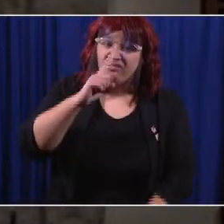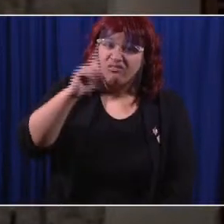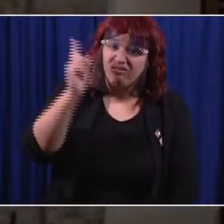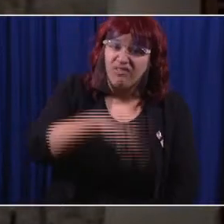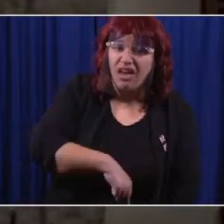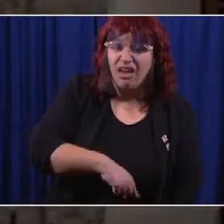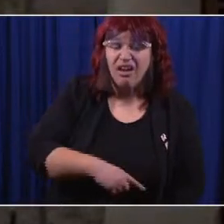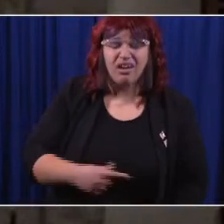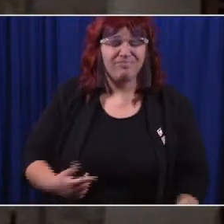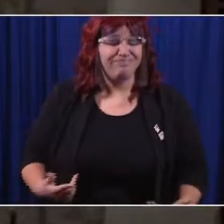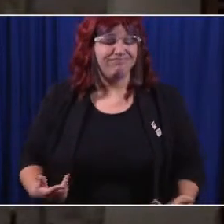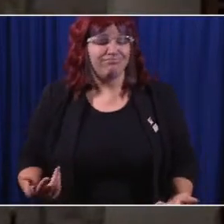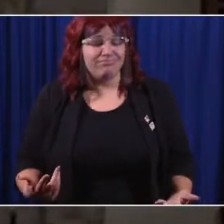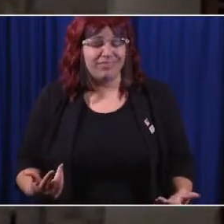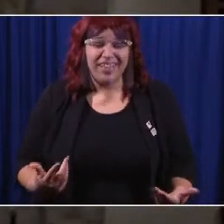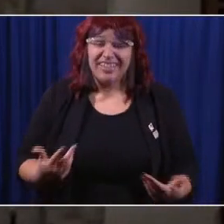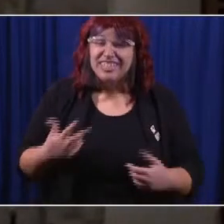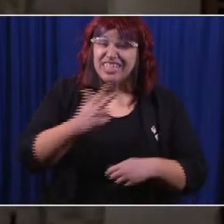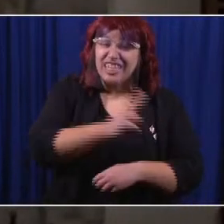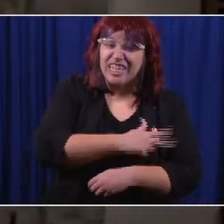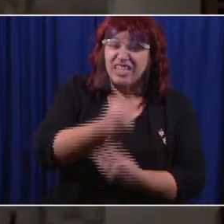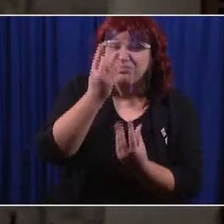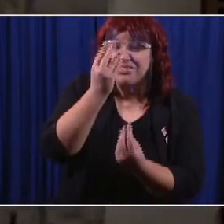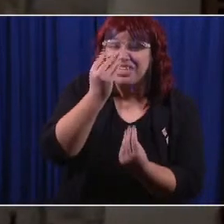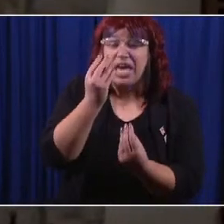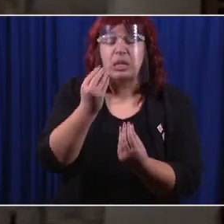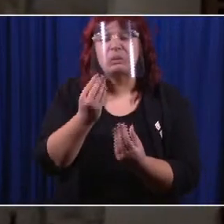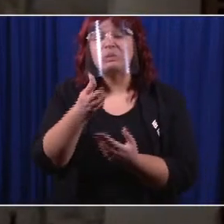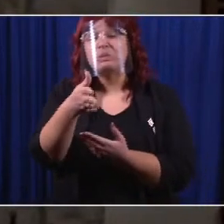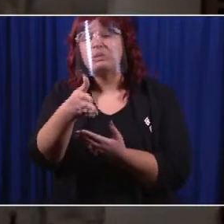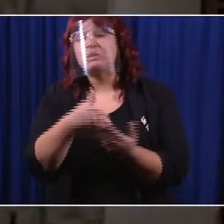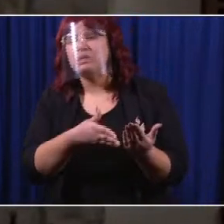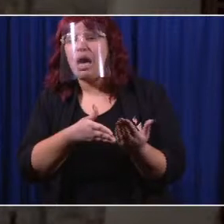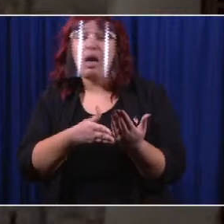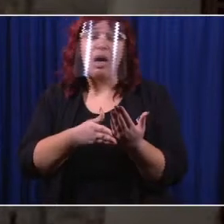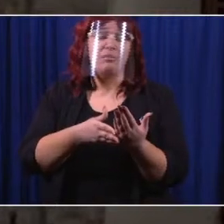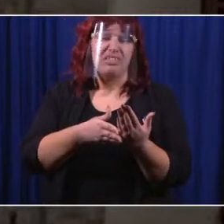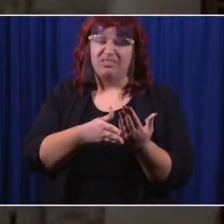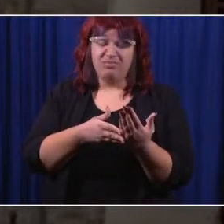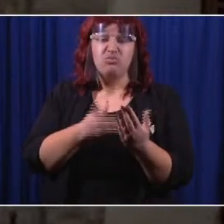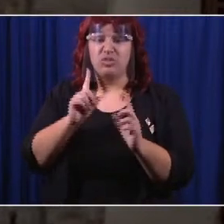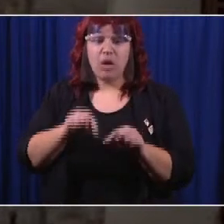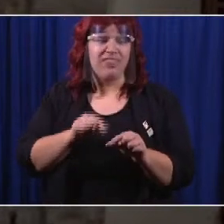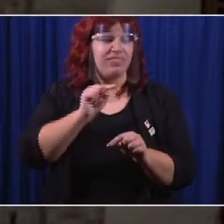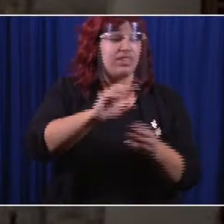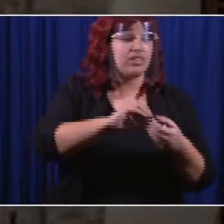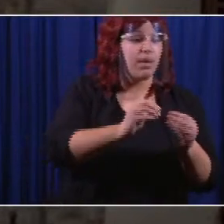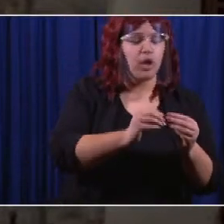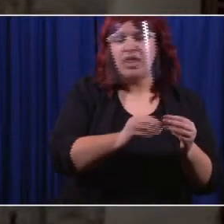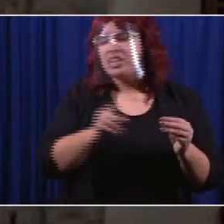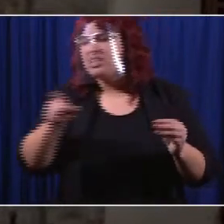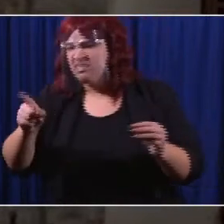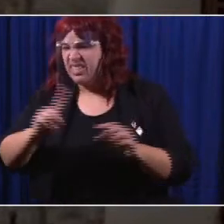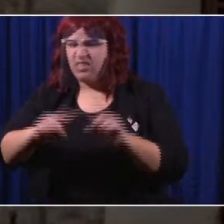discrepancies in some of the hospital data on what the state reported versus what a nonprofit journalistic group had been able to